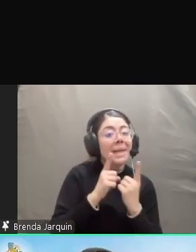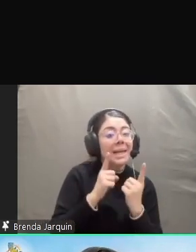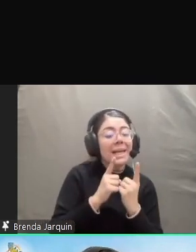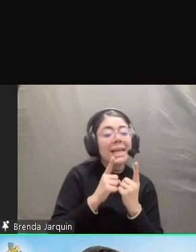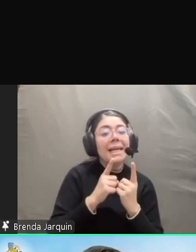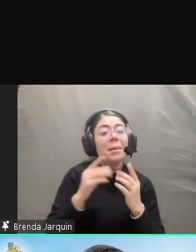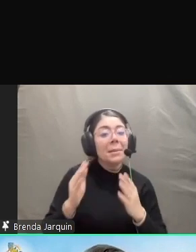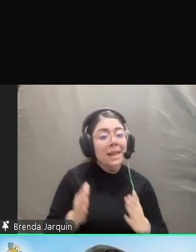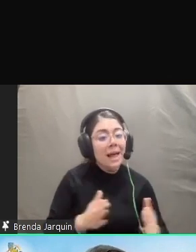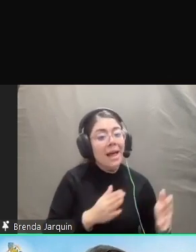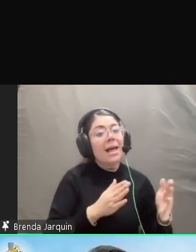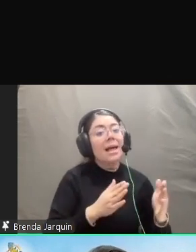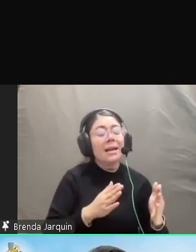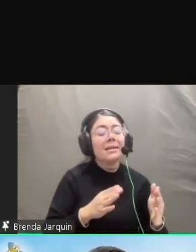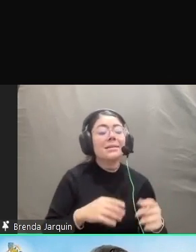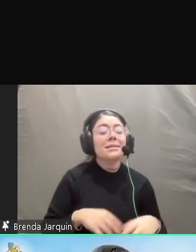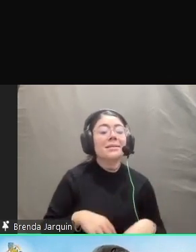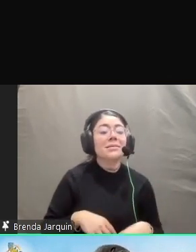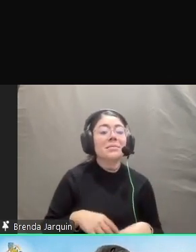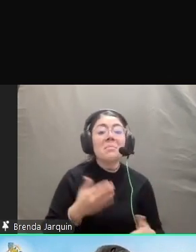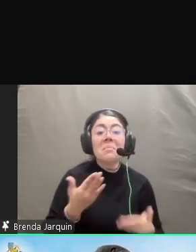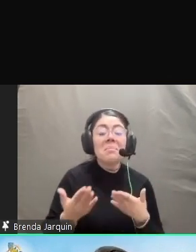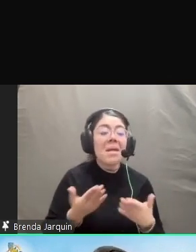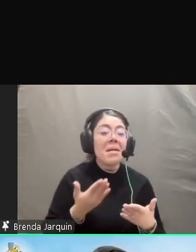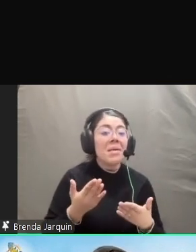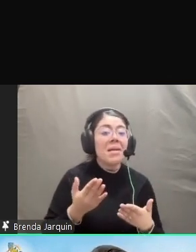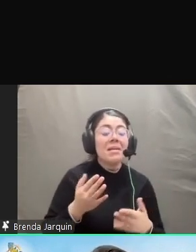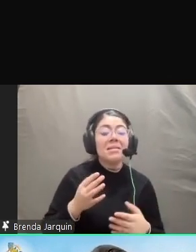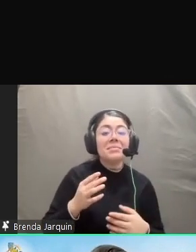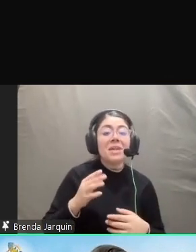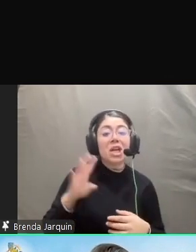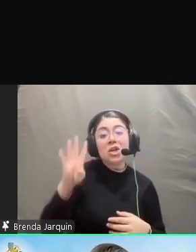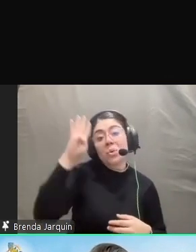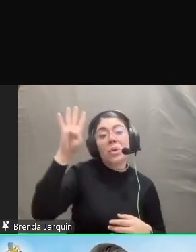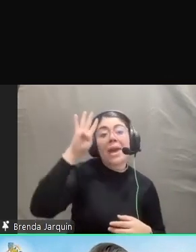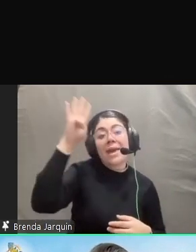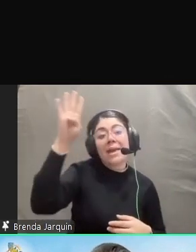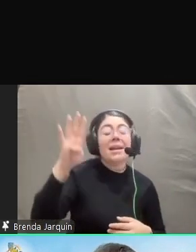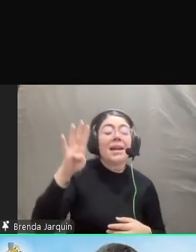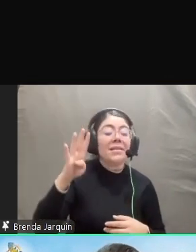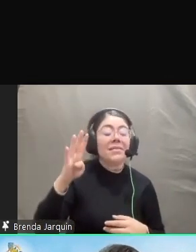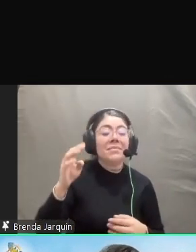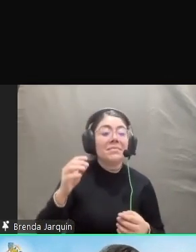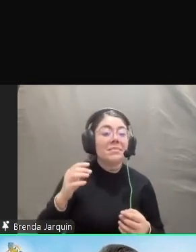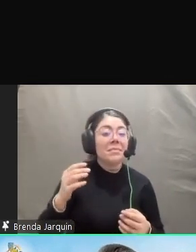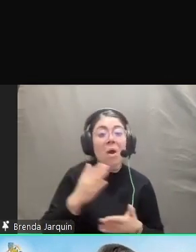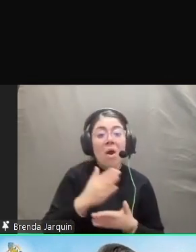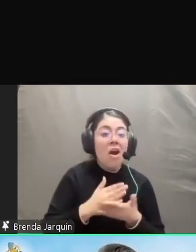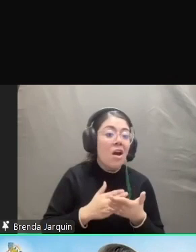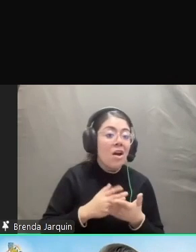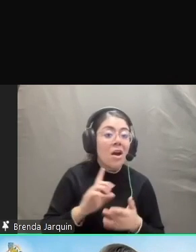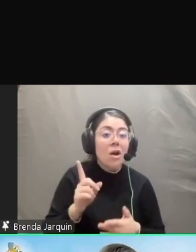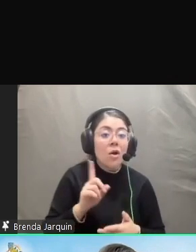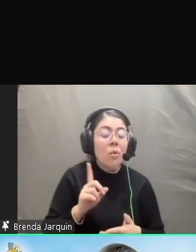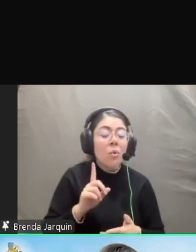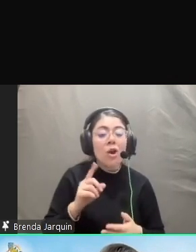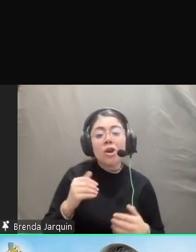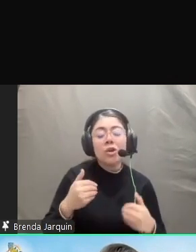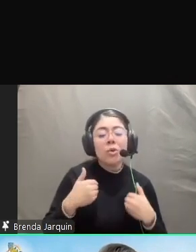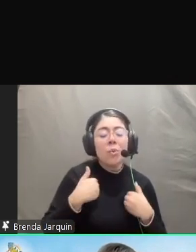visioning activity for your collaborative, and then on the next page, sample ground